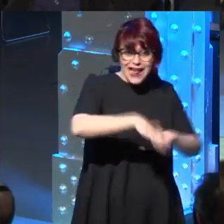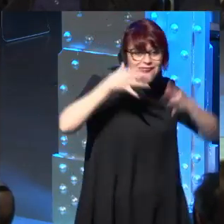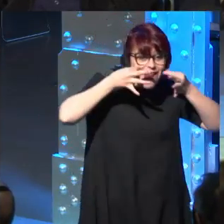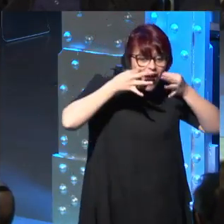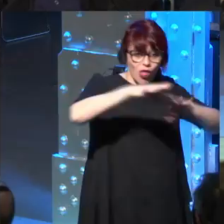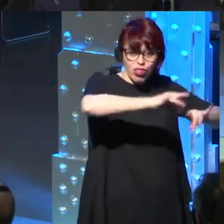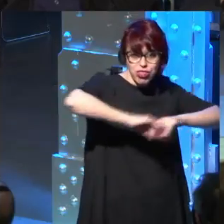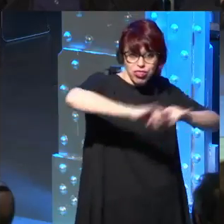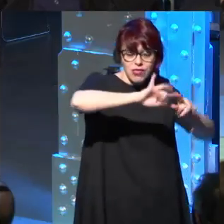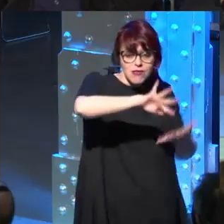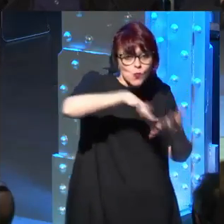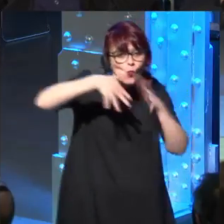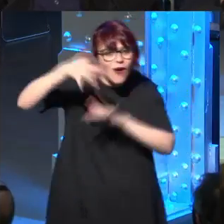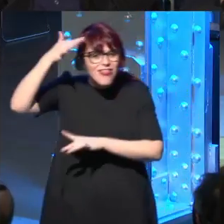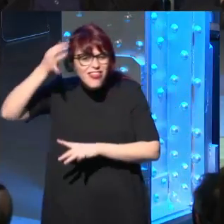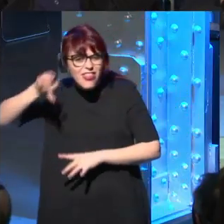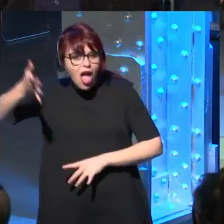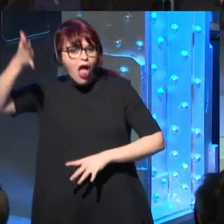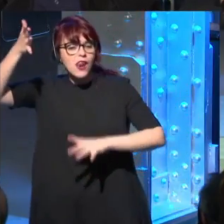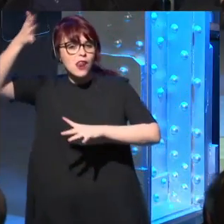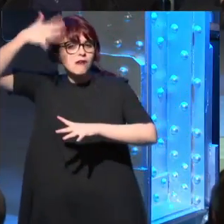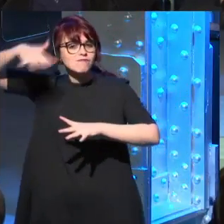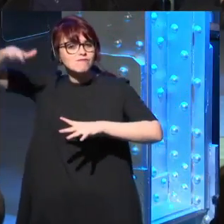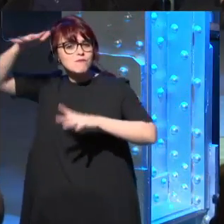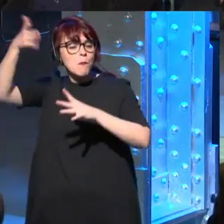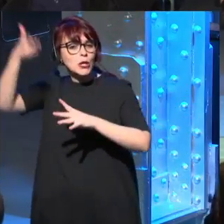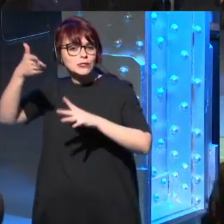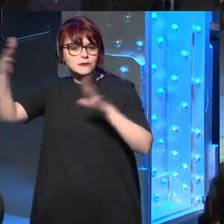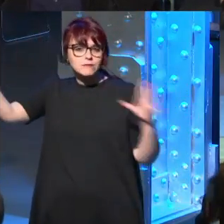always struggle to connect.